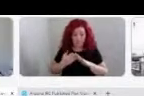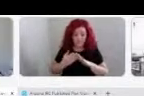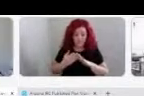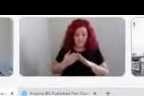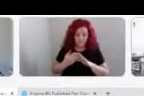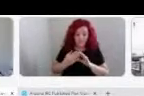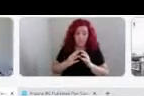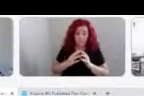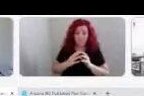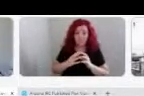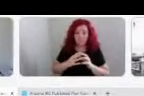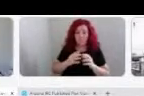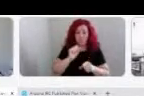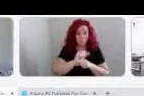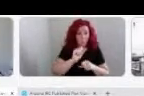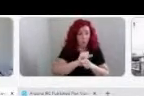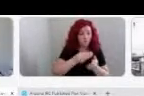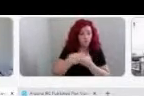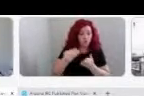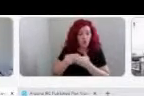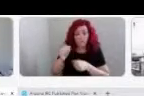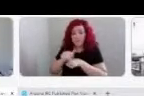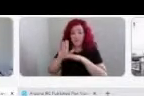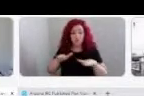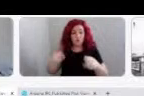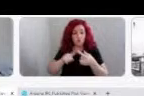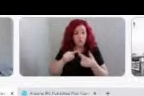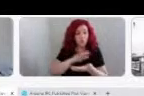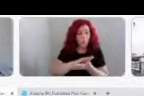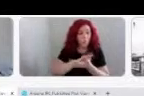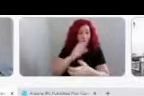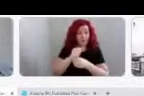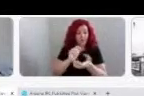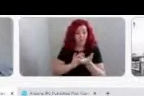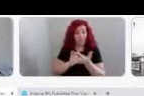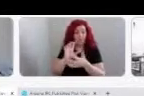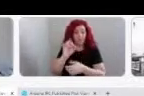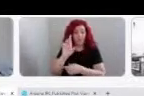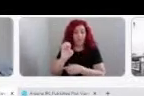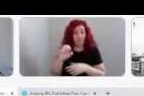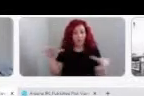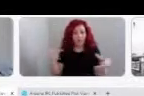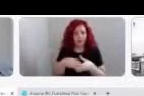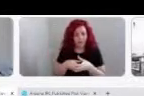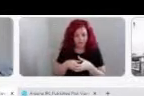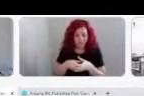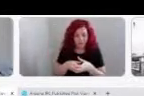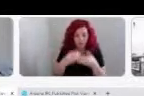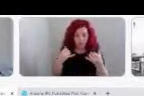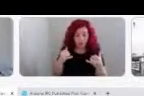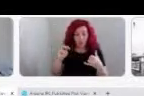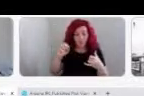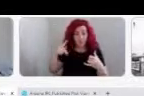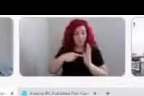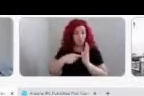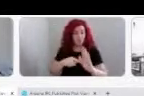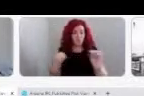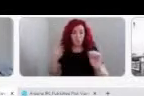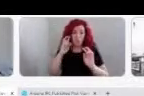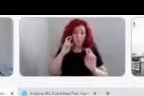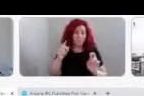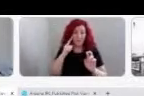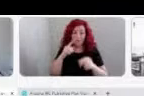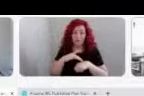shop send our children to school receive medical care and otherwise gather i feel the current map shows no respect for